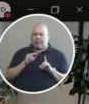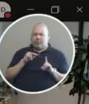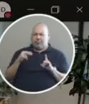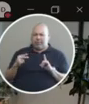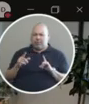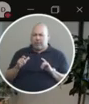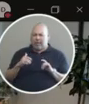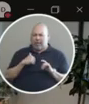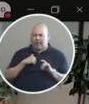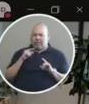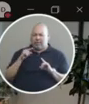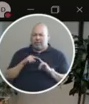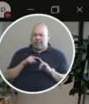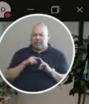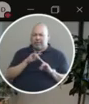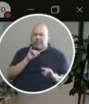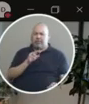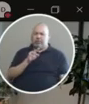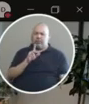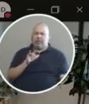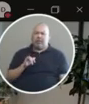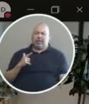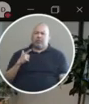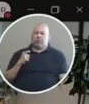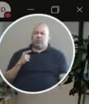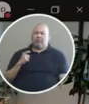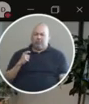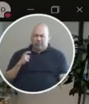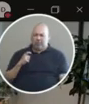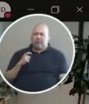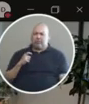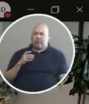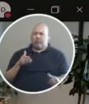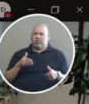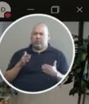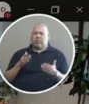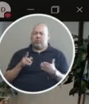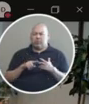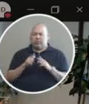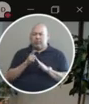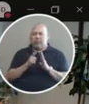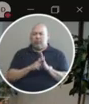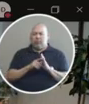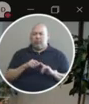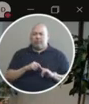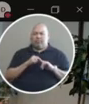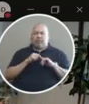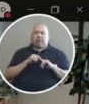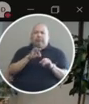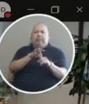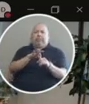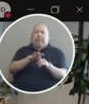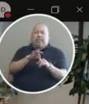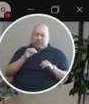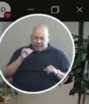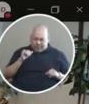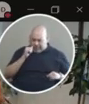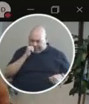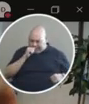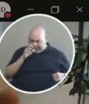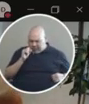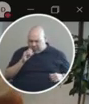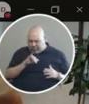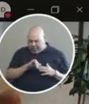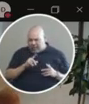perspective, you have until July 21st to introduce an ordinance for a special election.